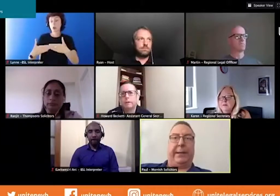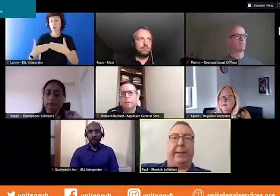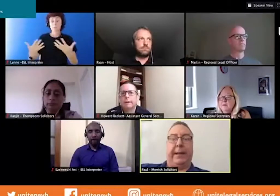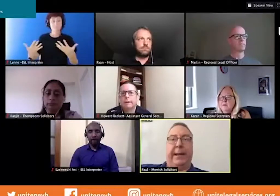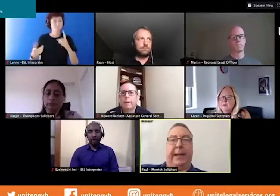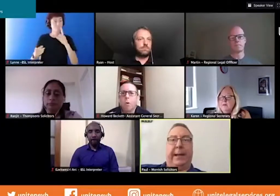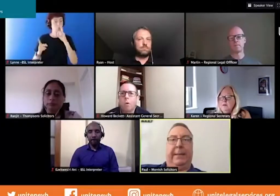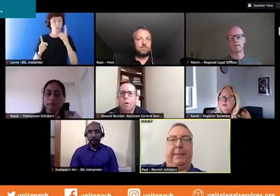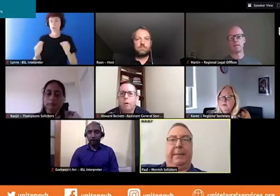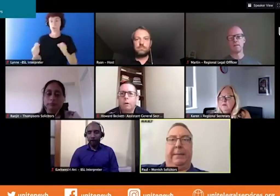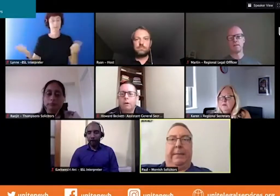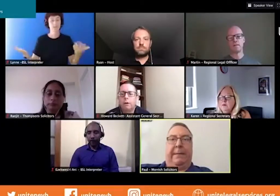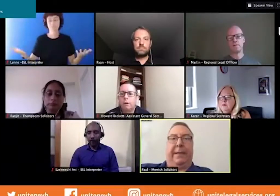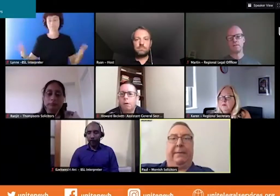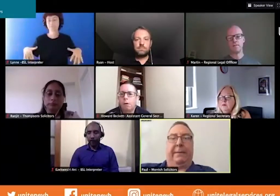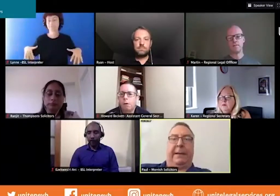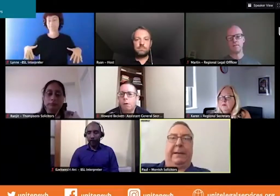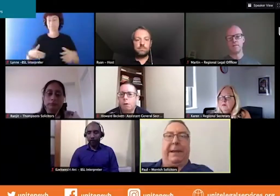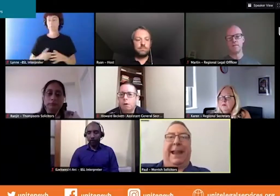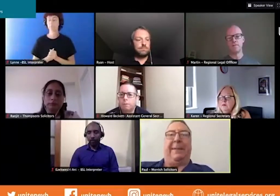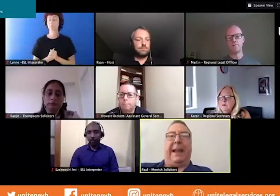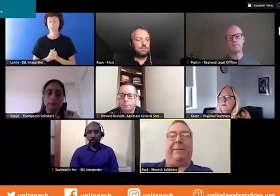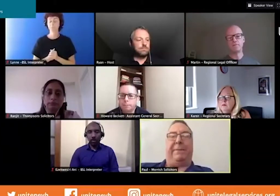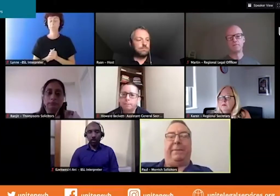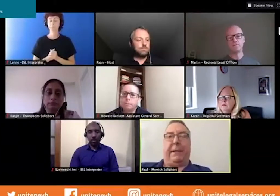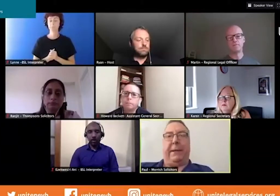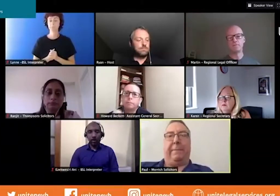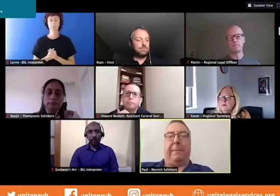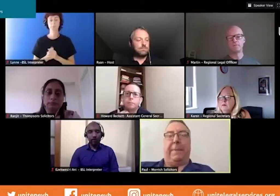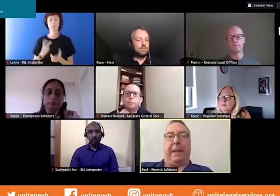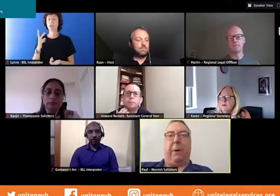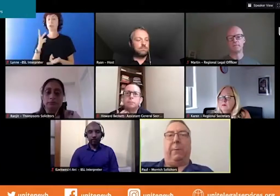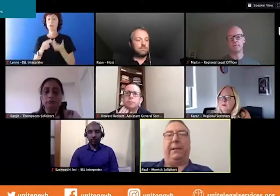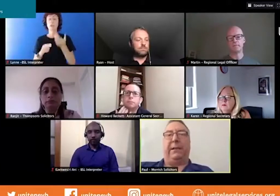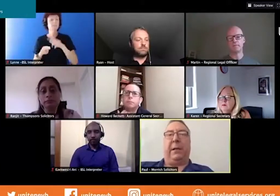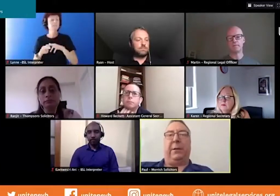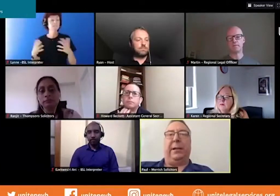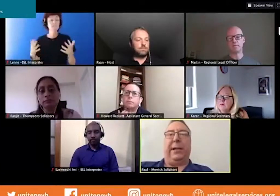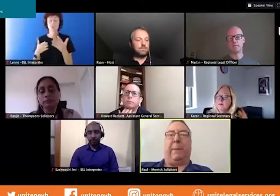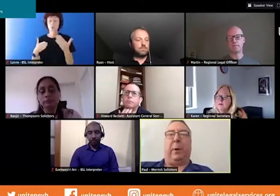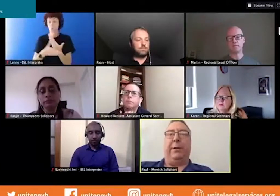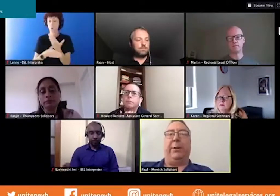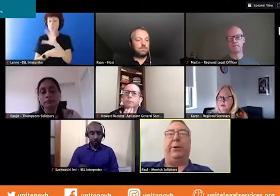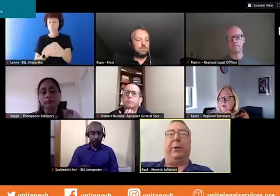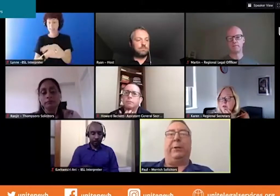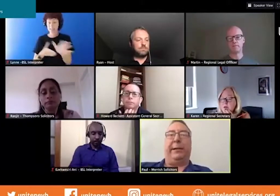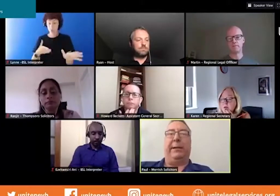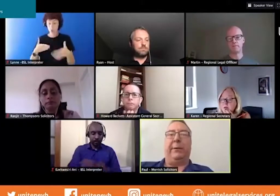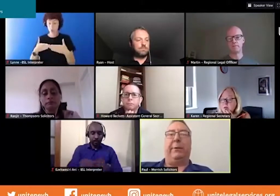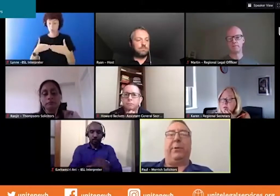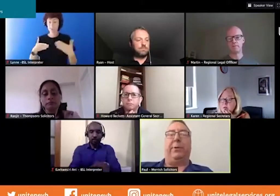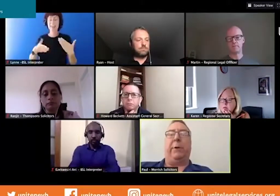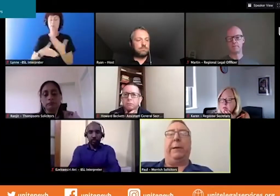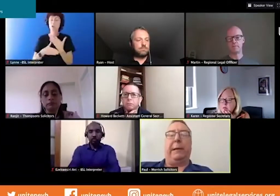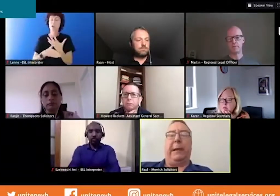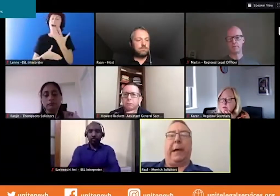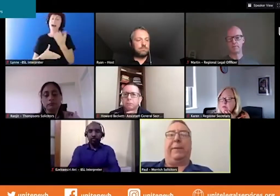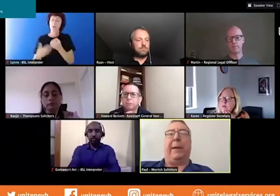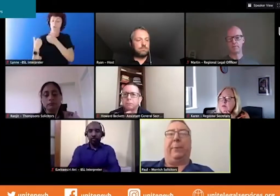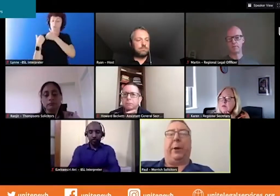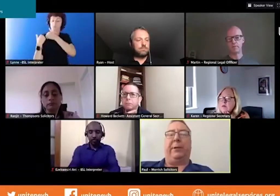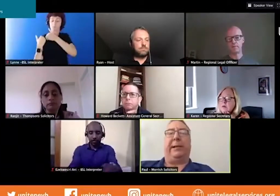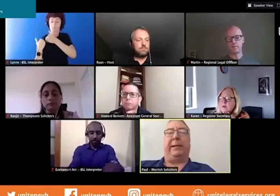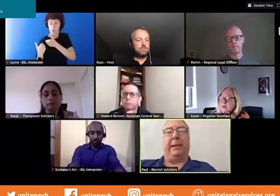it. Then even if a workplace is closing, an employer's got a duty to go through a